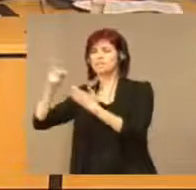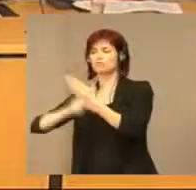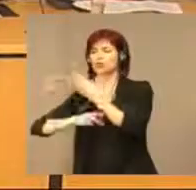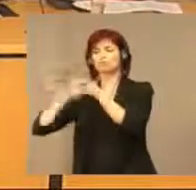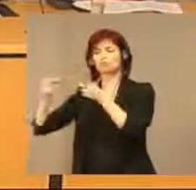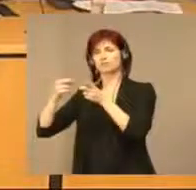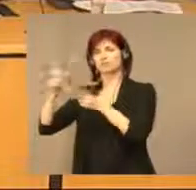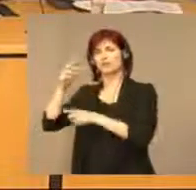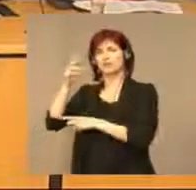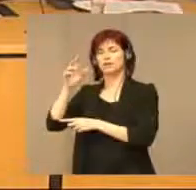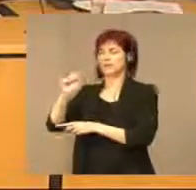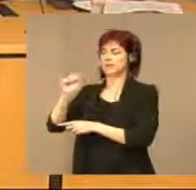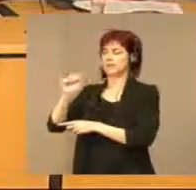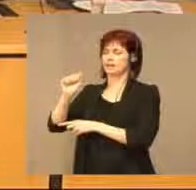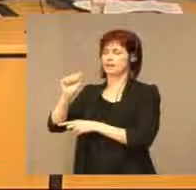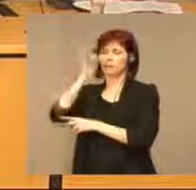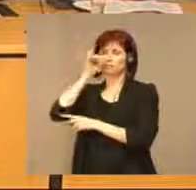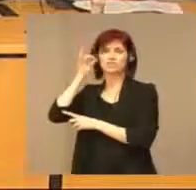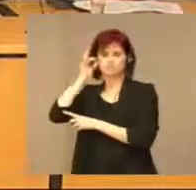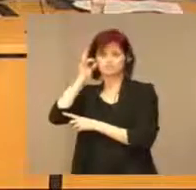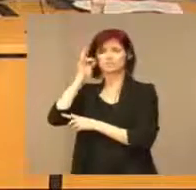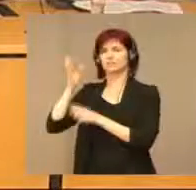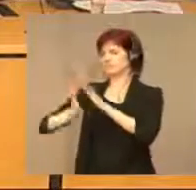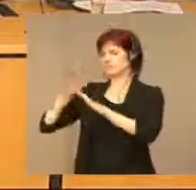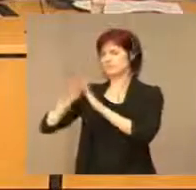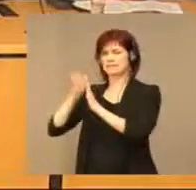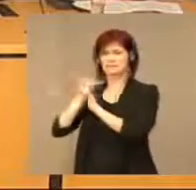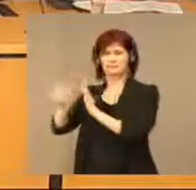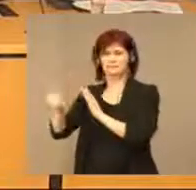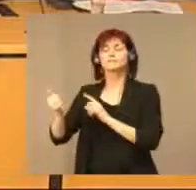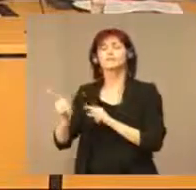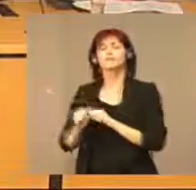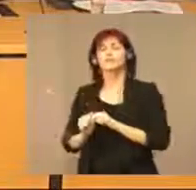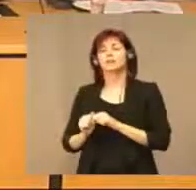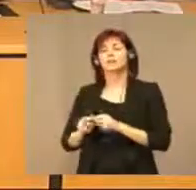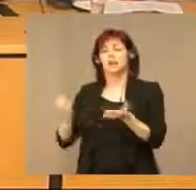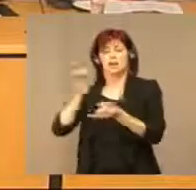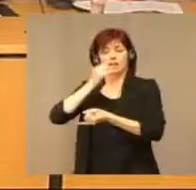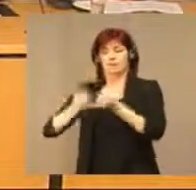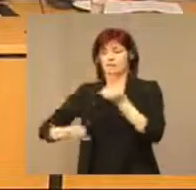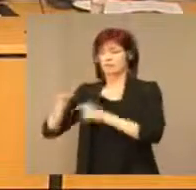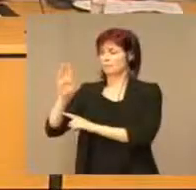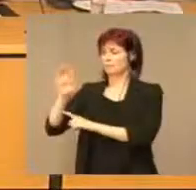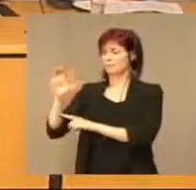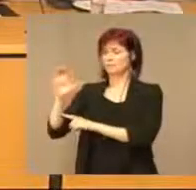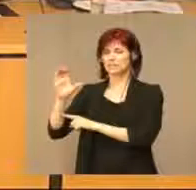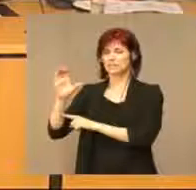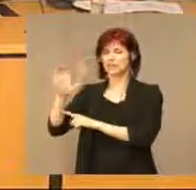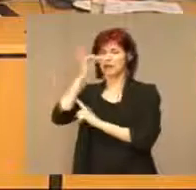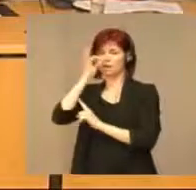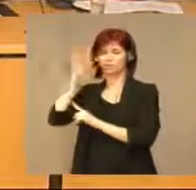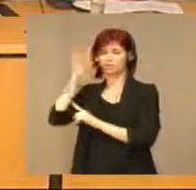Skills Employment and Training Strategy, and Neil Belanger, Executive Director of the BC Aboriginal Network